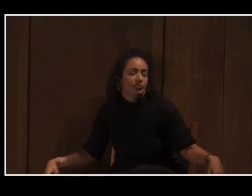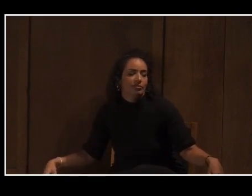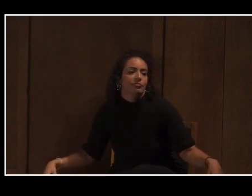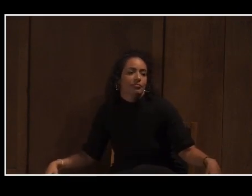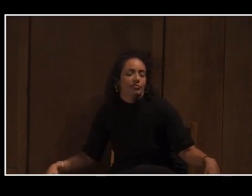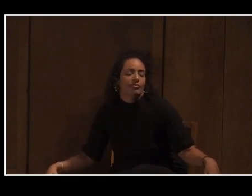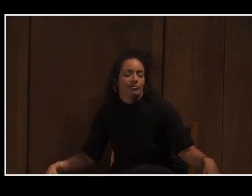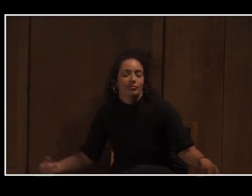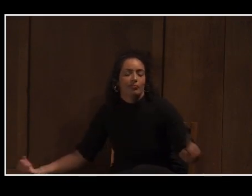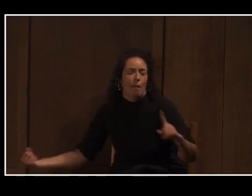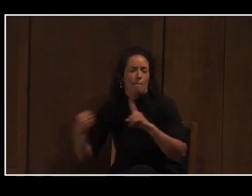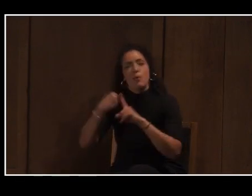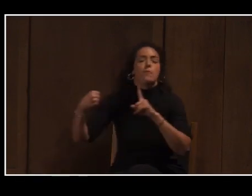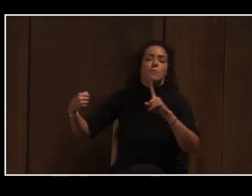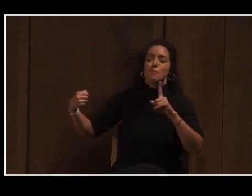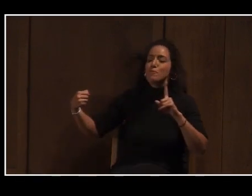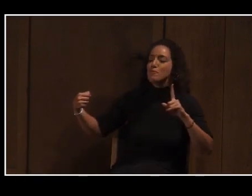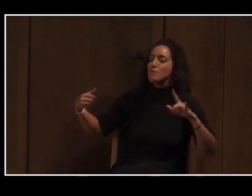Okay.